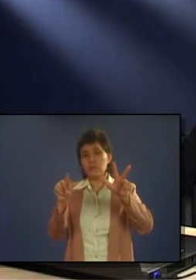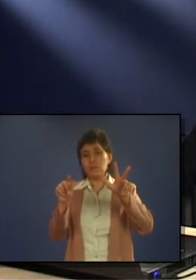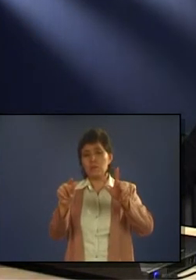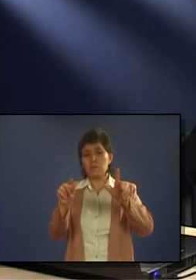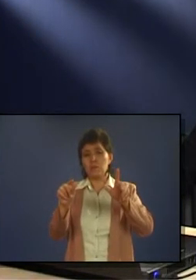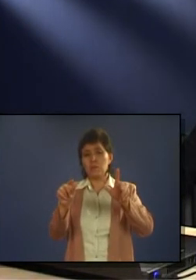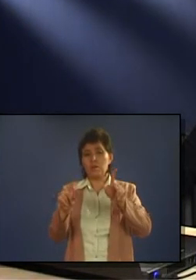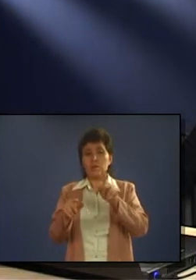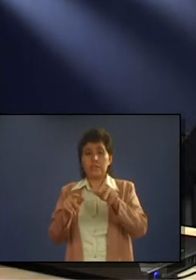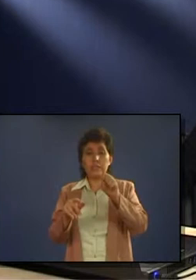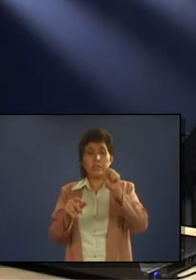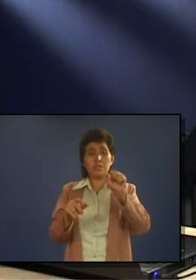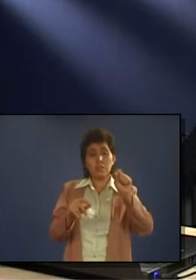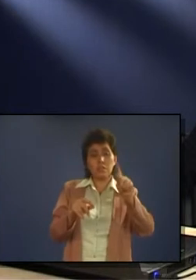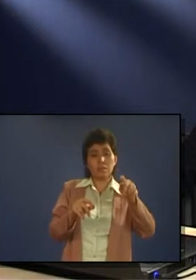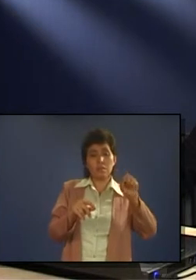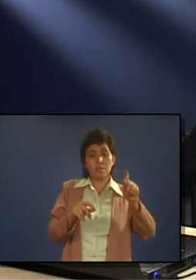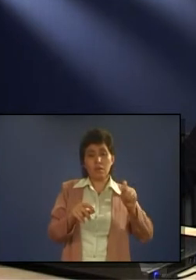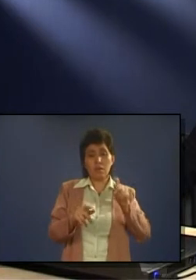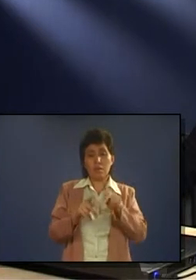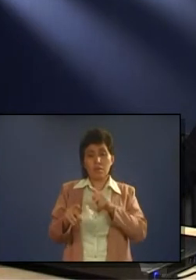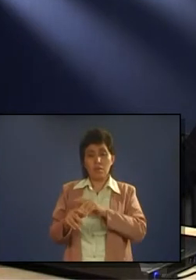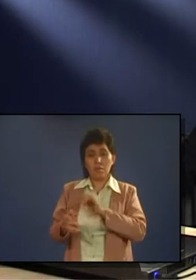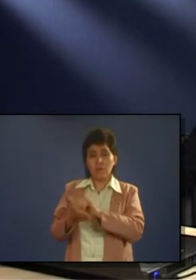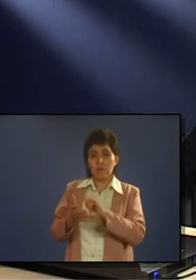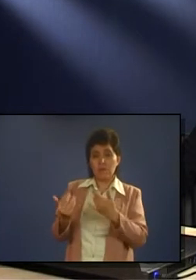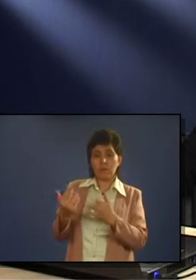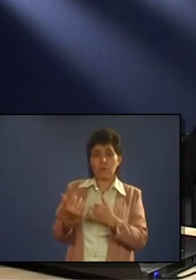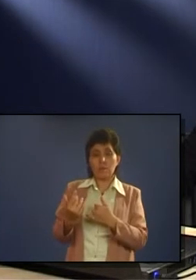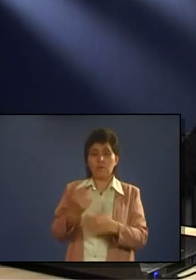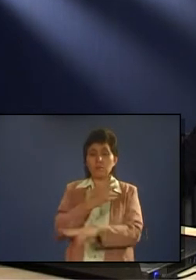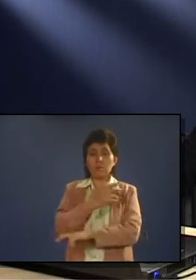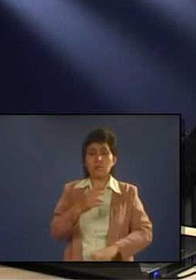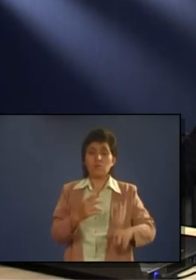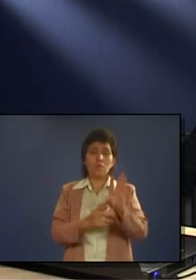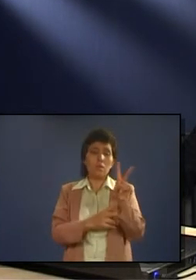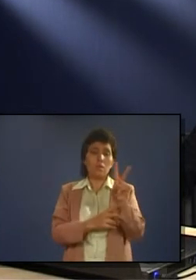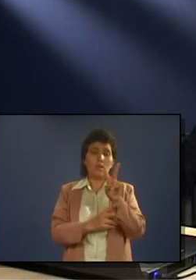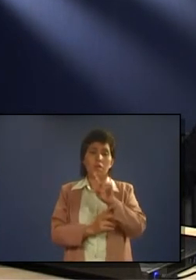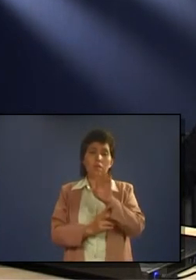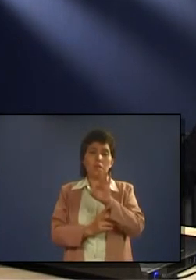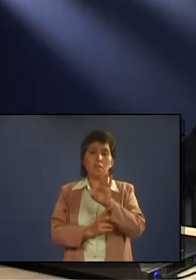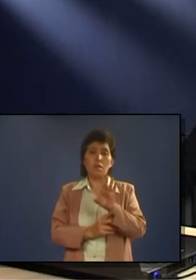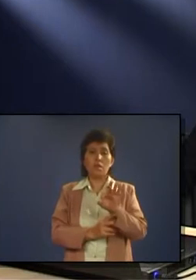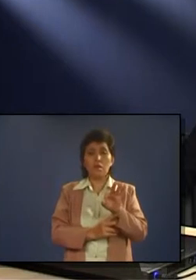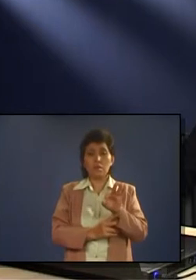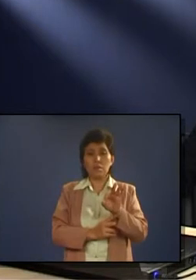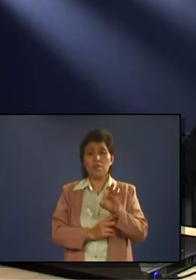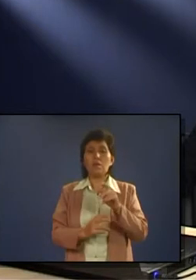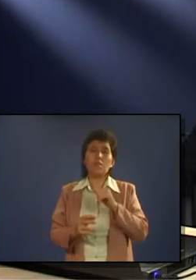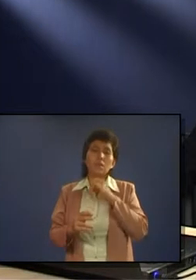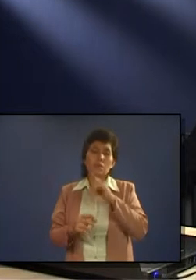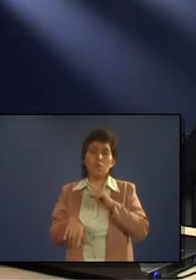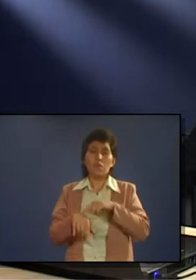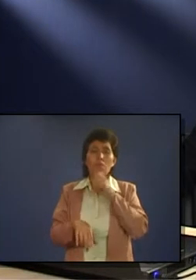suspect came back after a while and just tried to attack her as well, to steal her money, about $49 at that time. She was 28 years